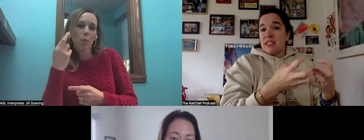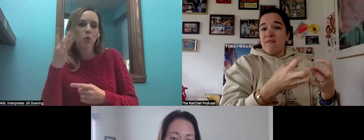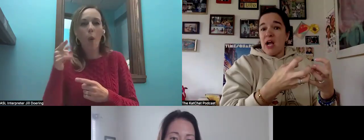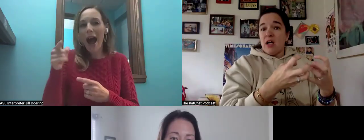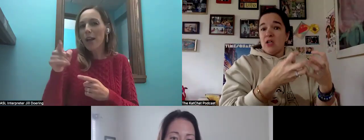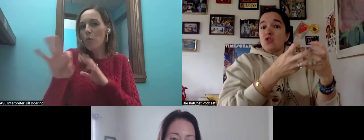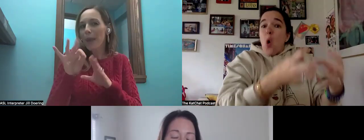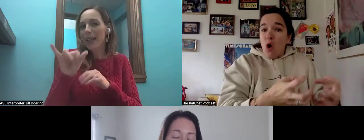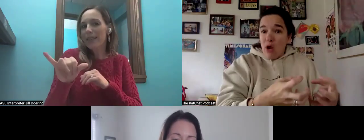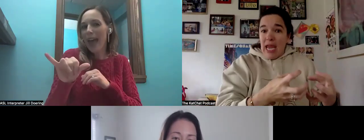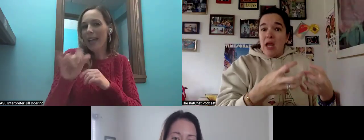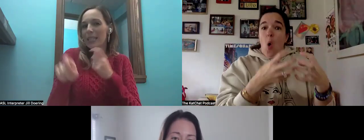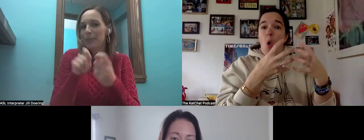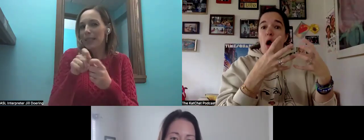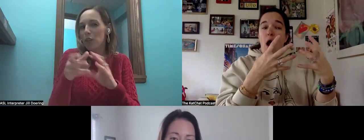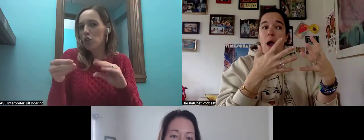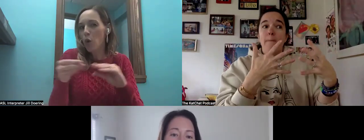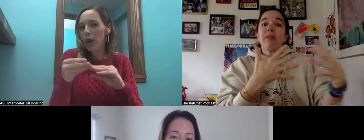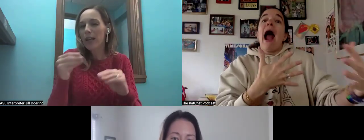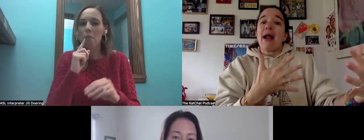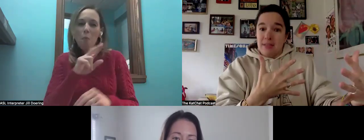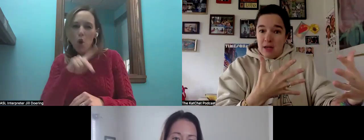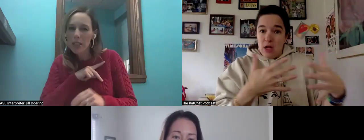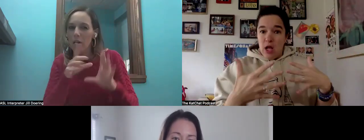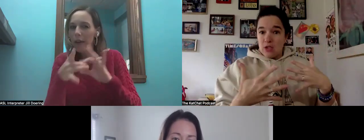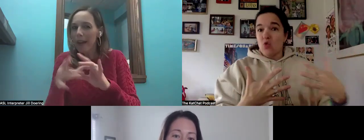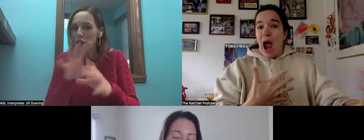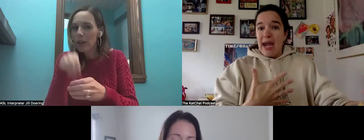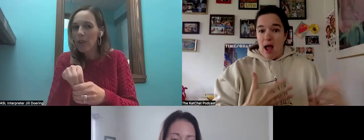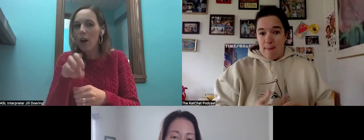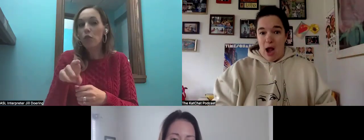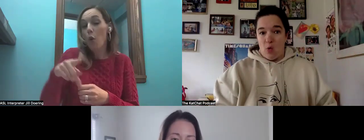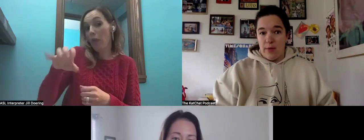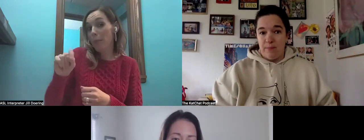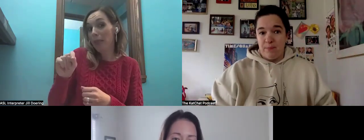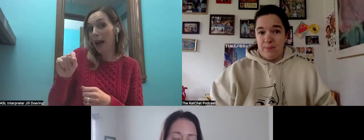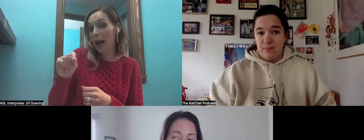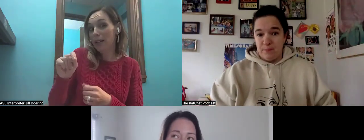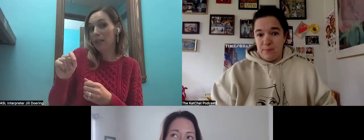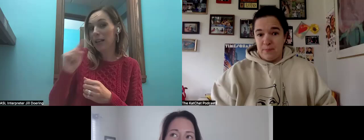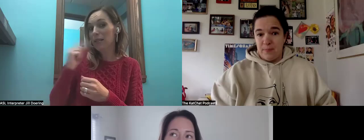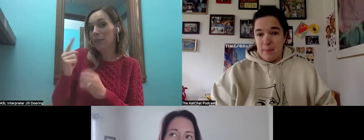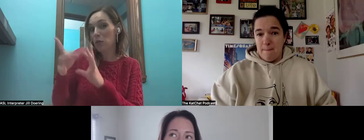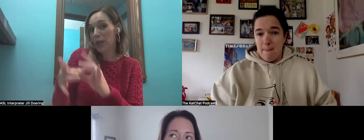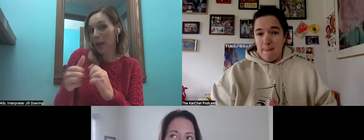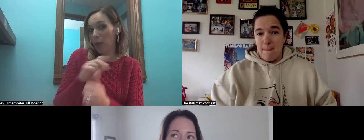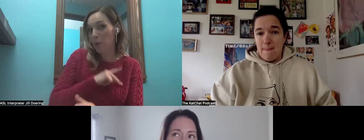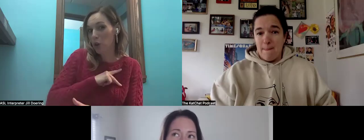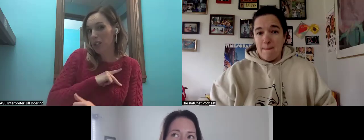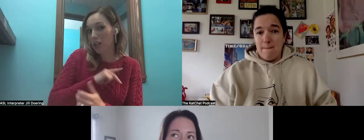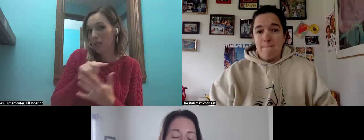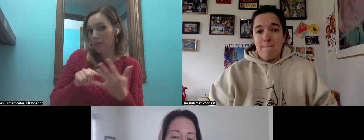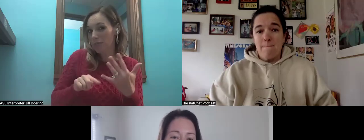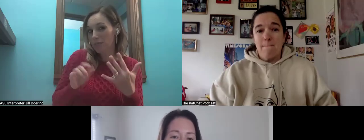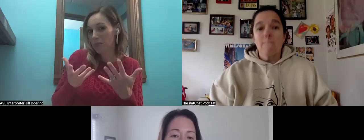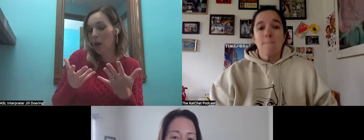that specific story or plot to write Mhm. about? Well, I put a